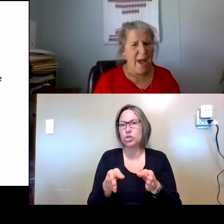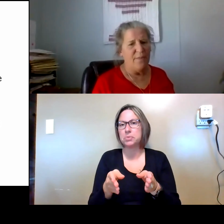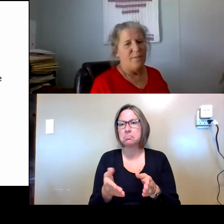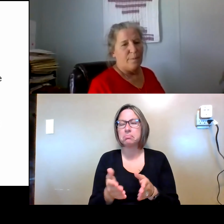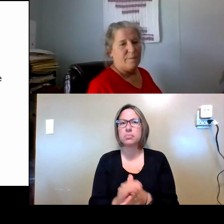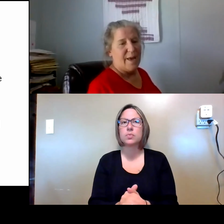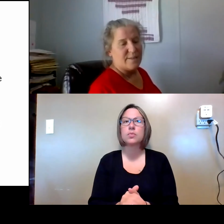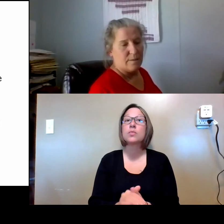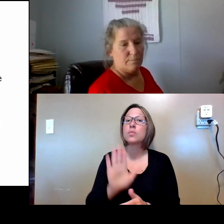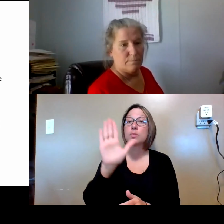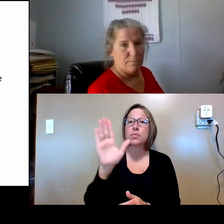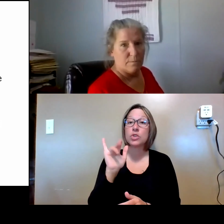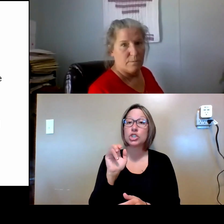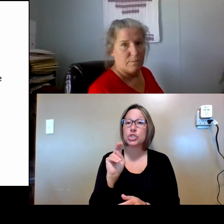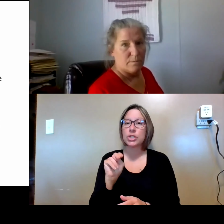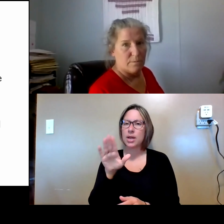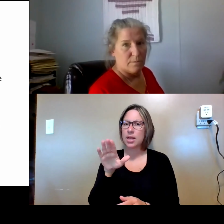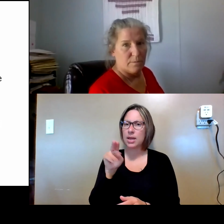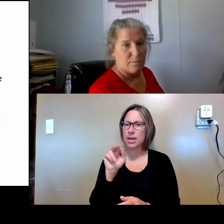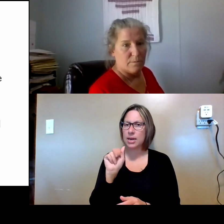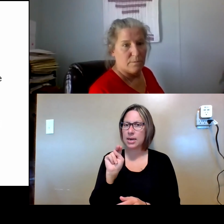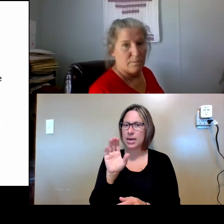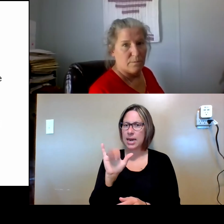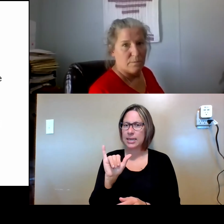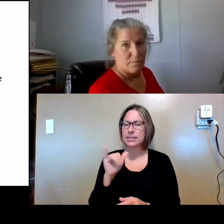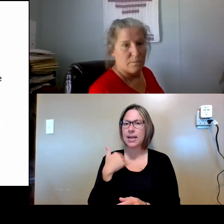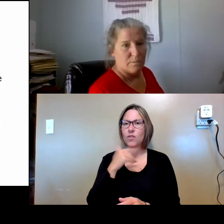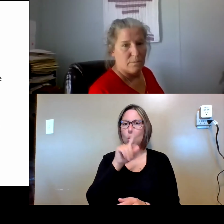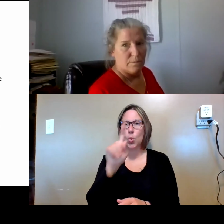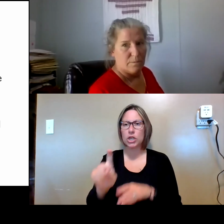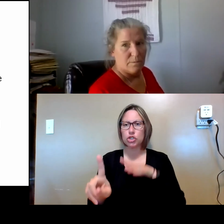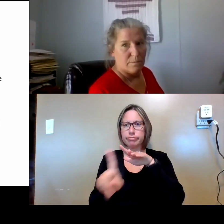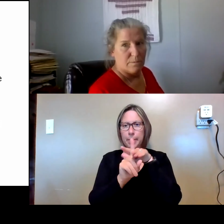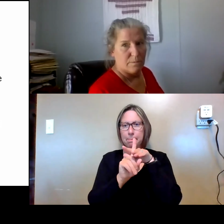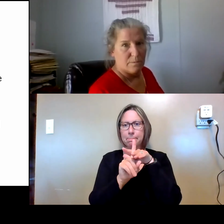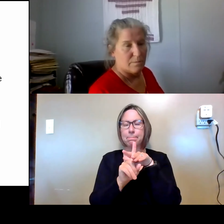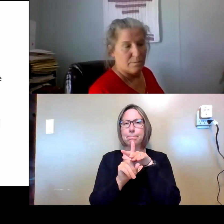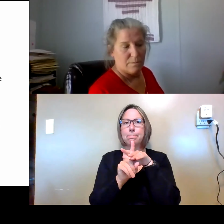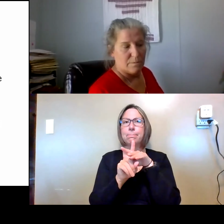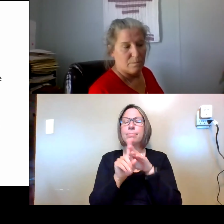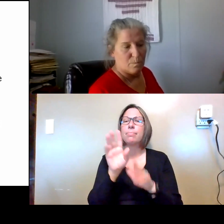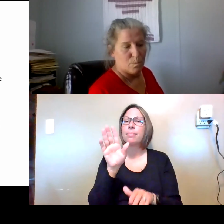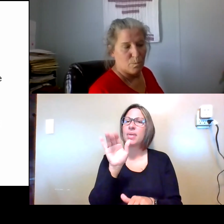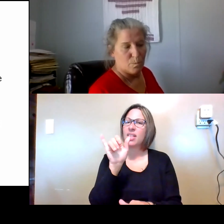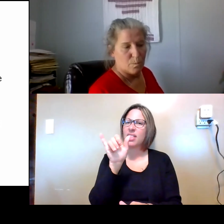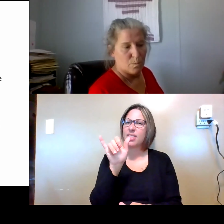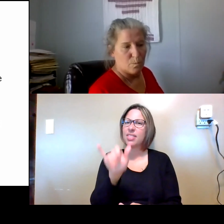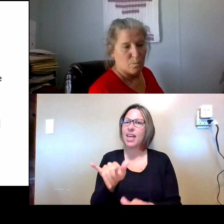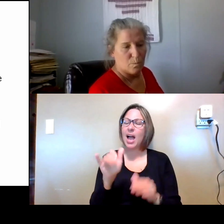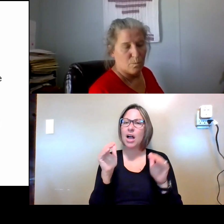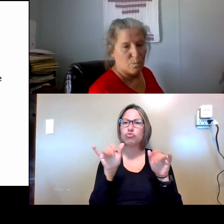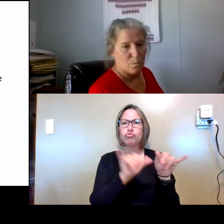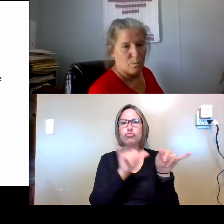Hey, Nancy. Yes. There was a question that, would that be like when a child